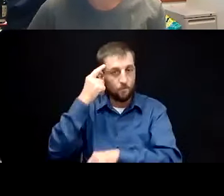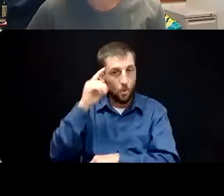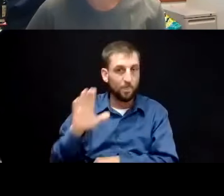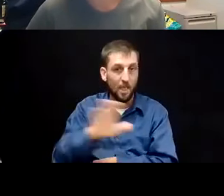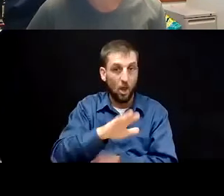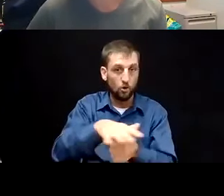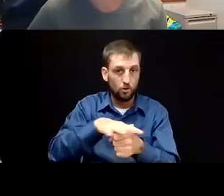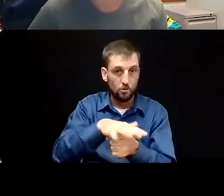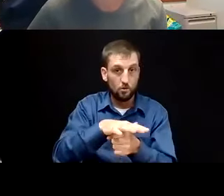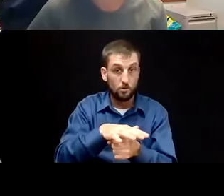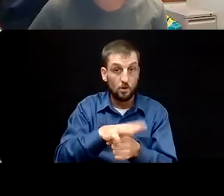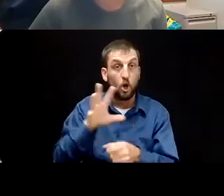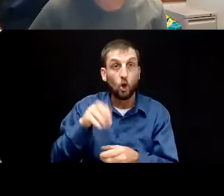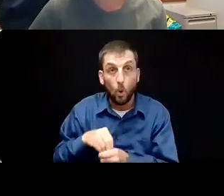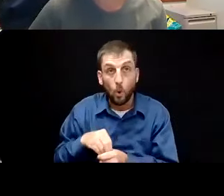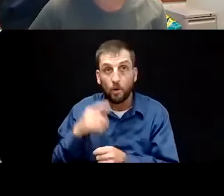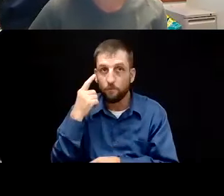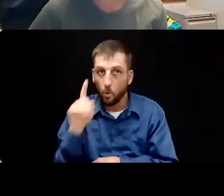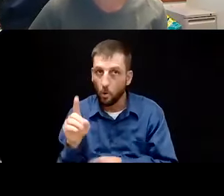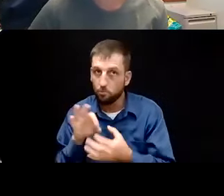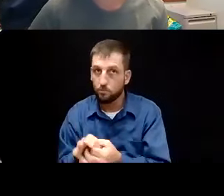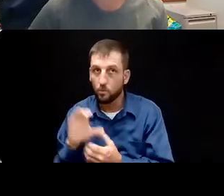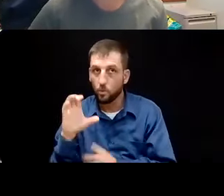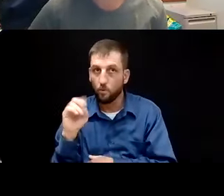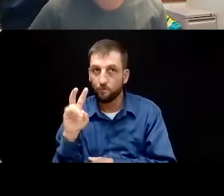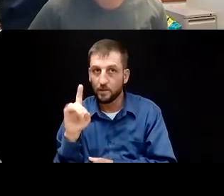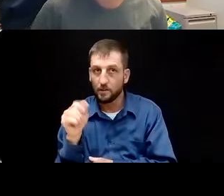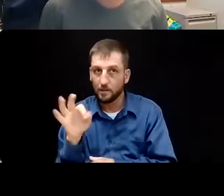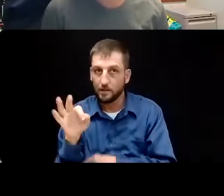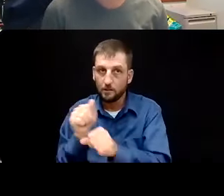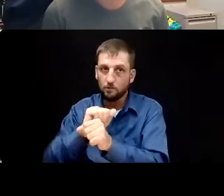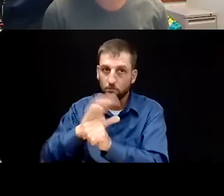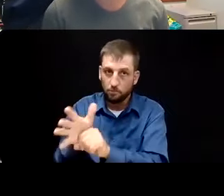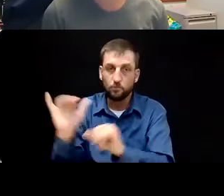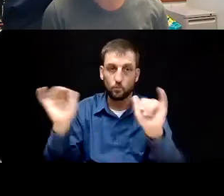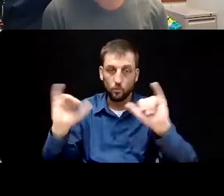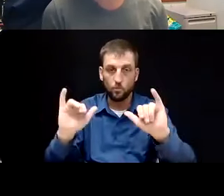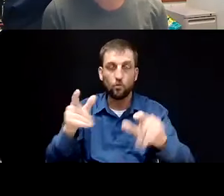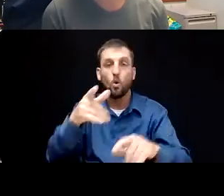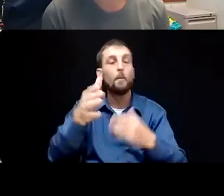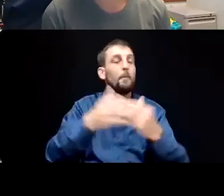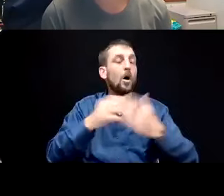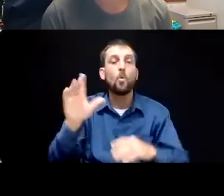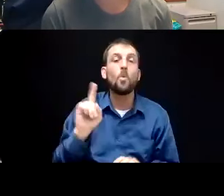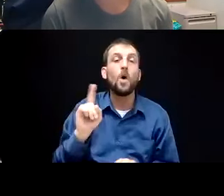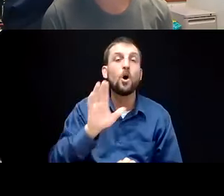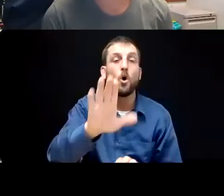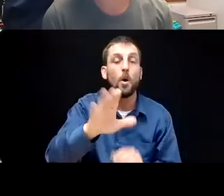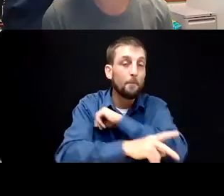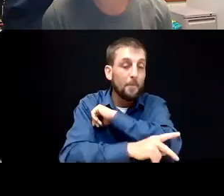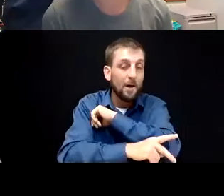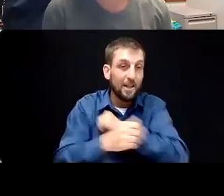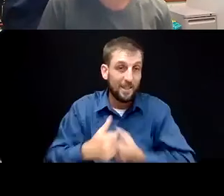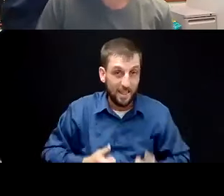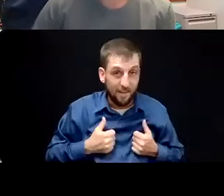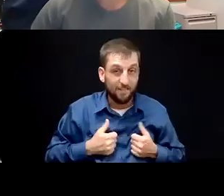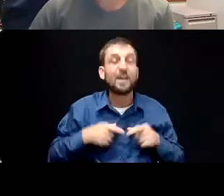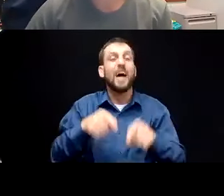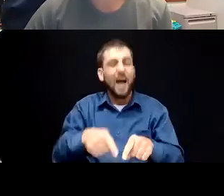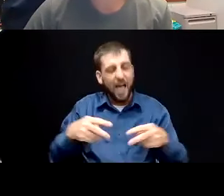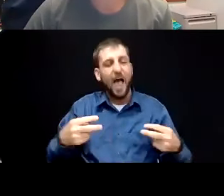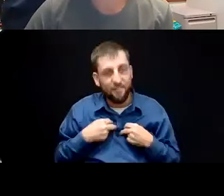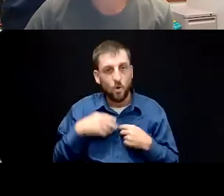includes planning considerations for COVID-19. So whatever jurisdiction you live in, it does have an Office of Emergency Preparedness,